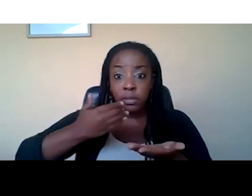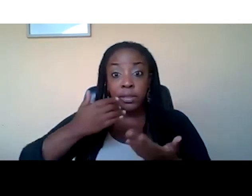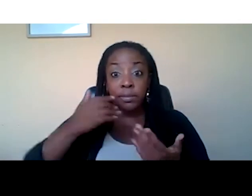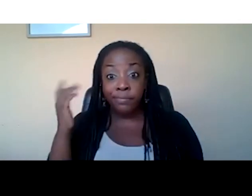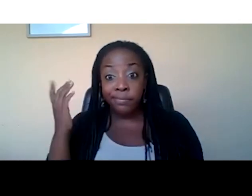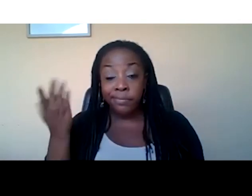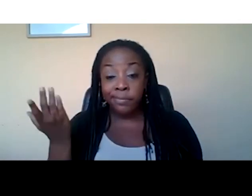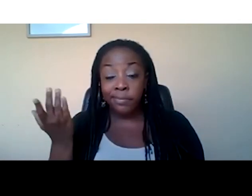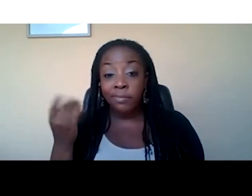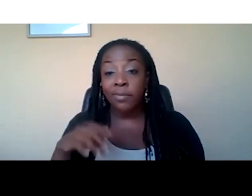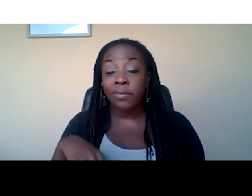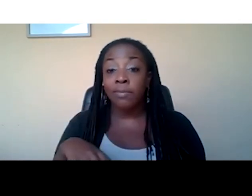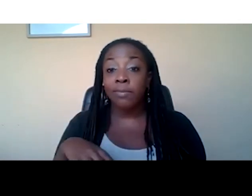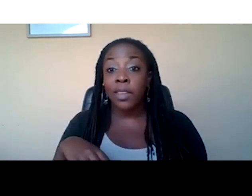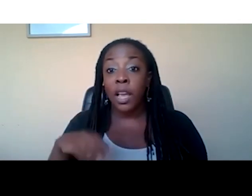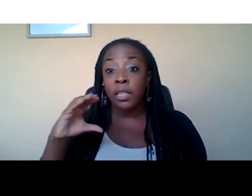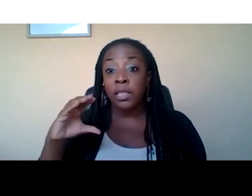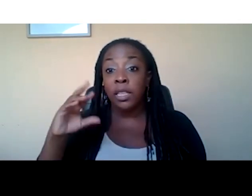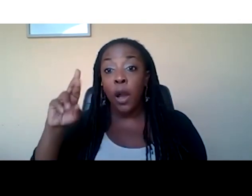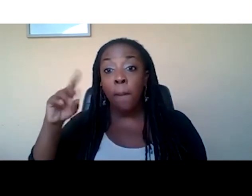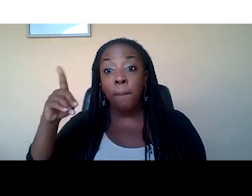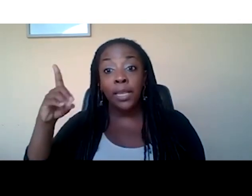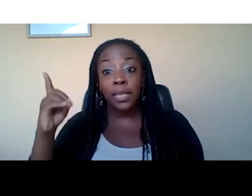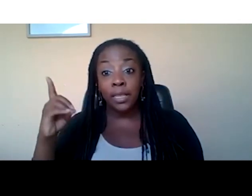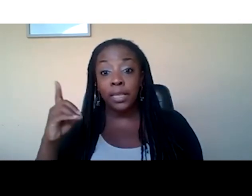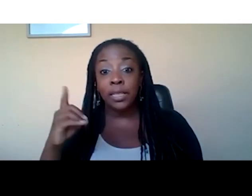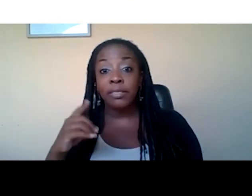it. It is not brought out as